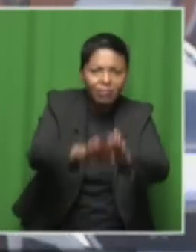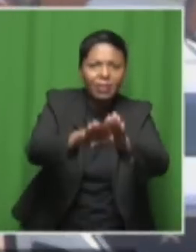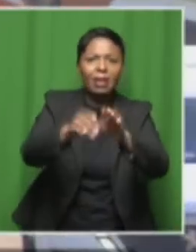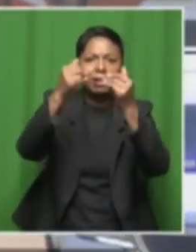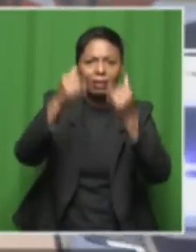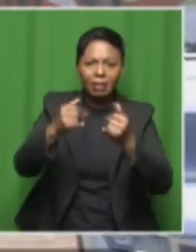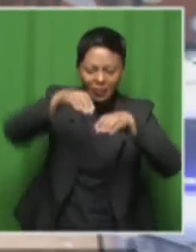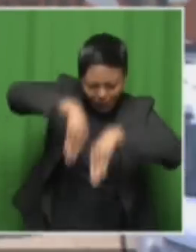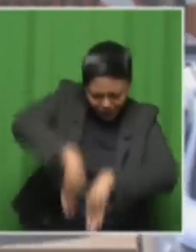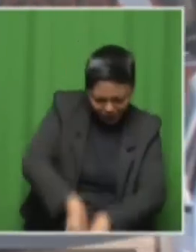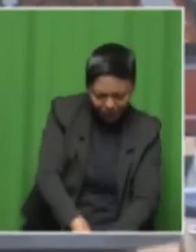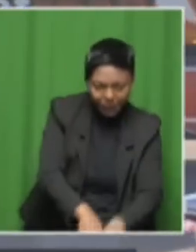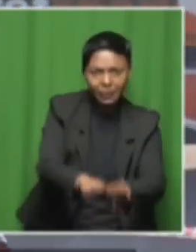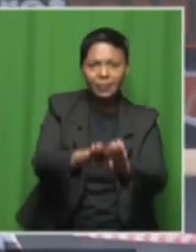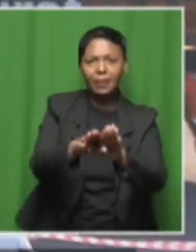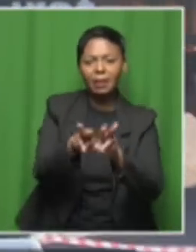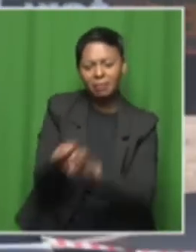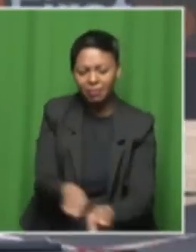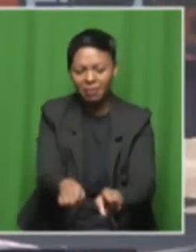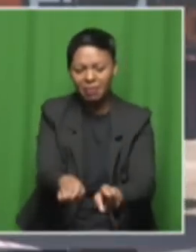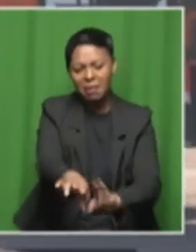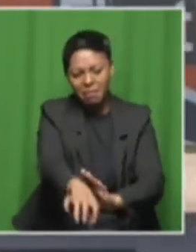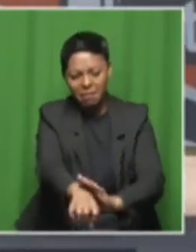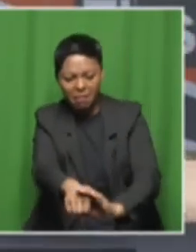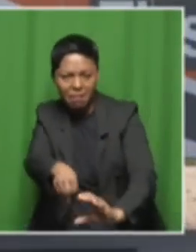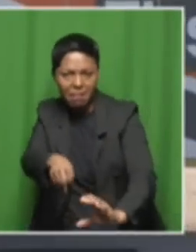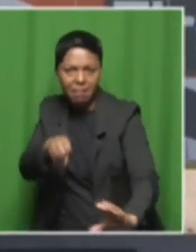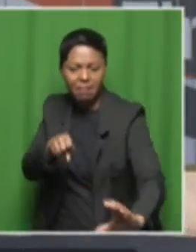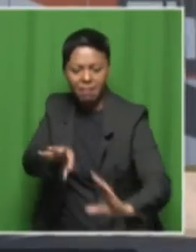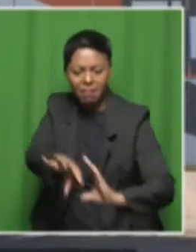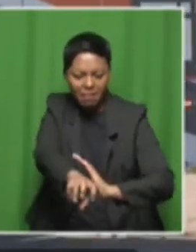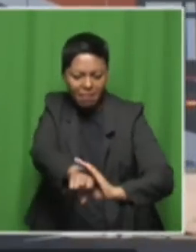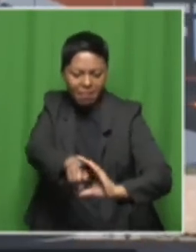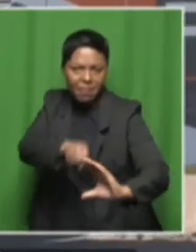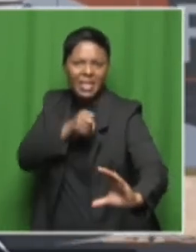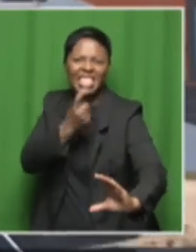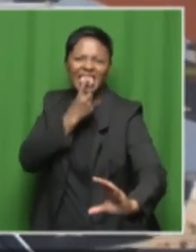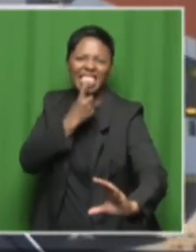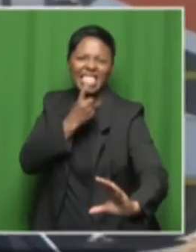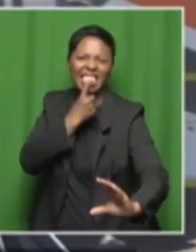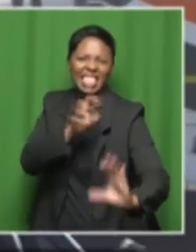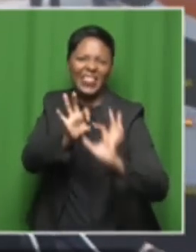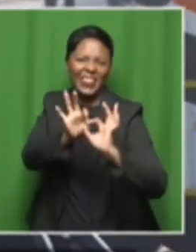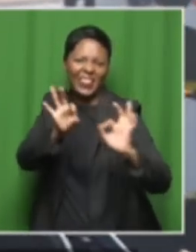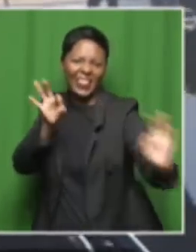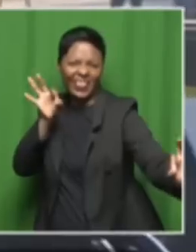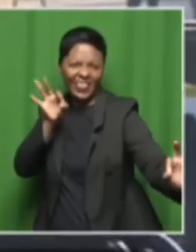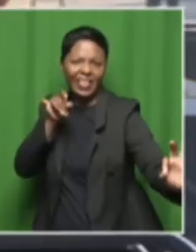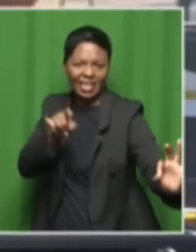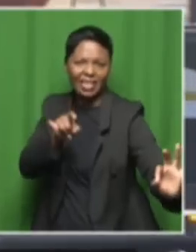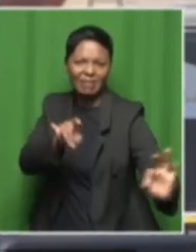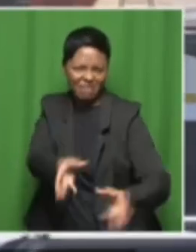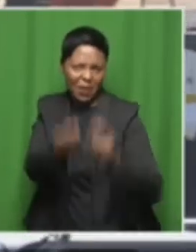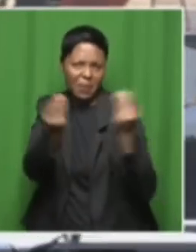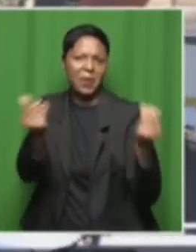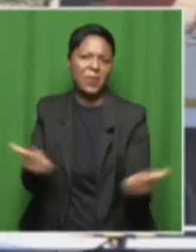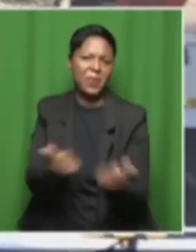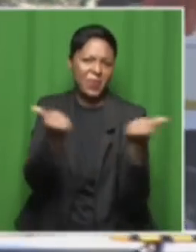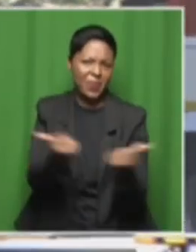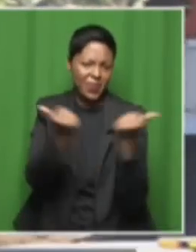located, in fact, this heavy piece of, metal yesterday. I hear more of the pulling. My